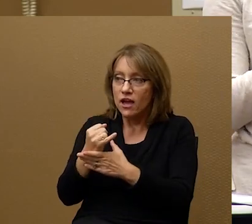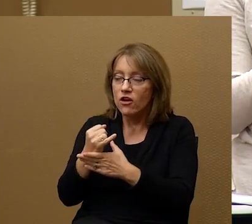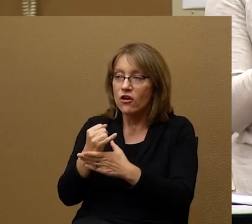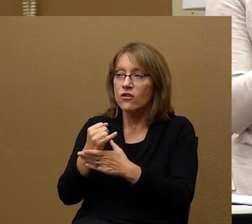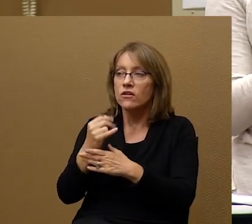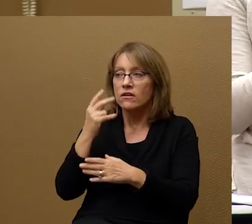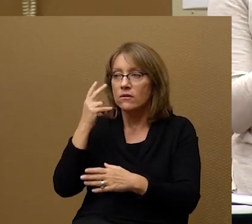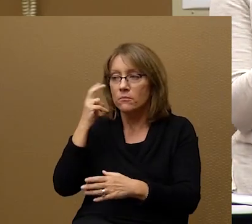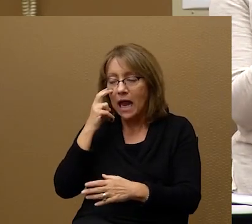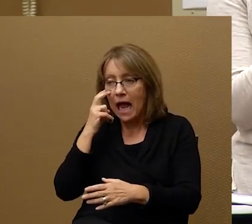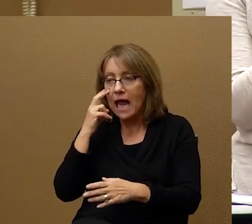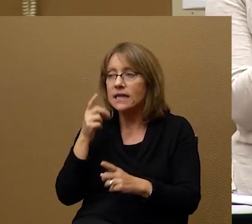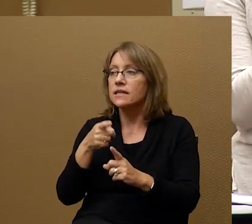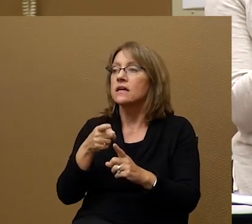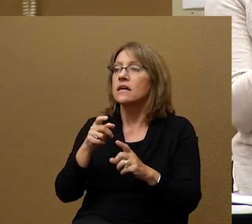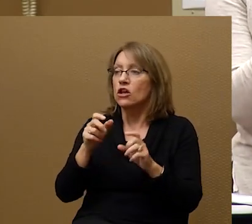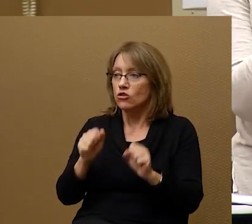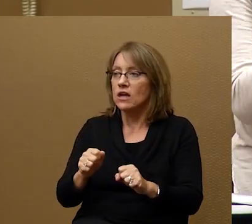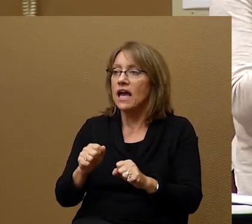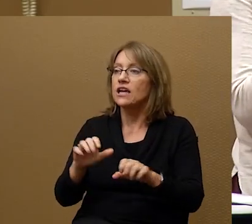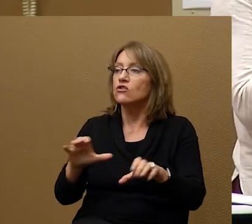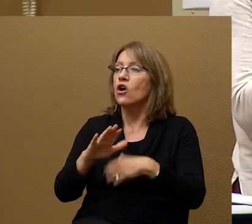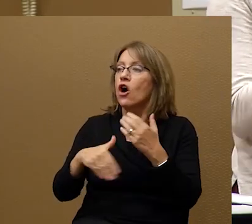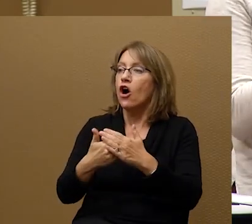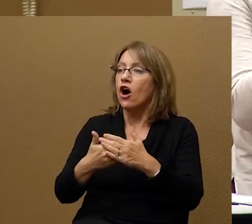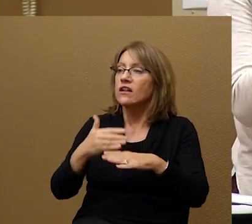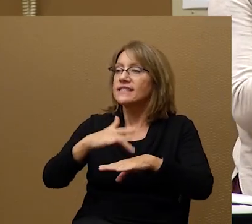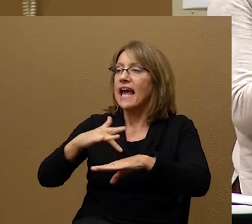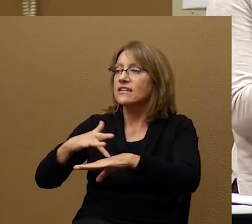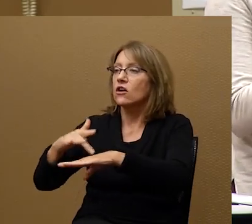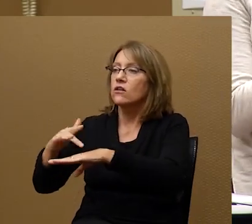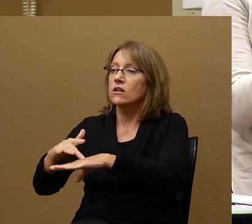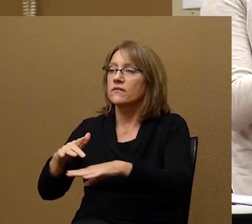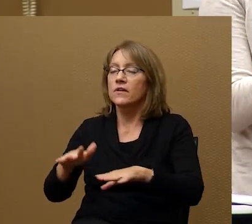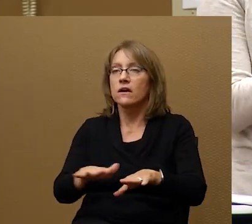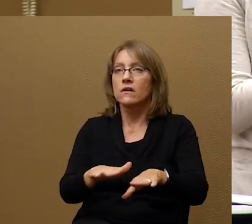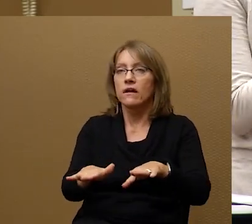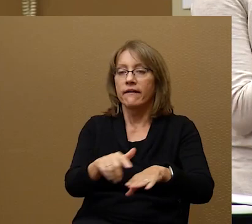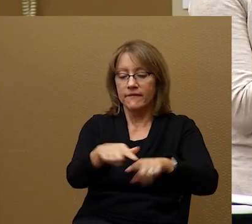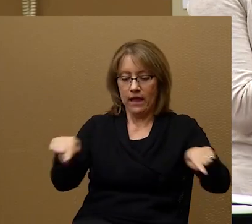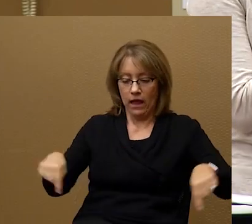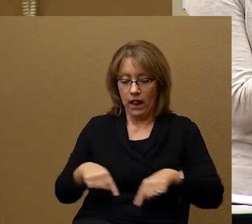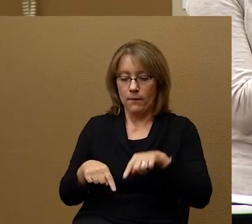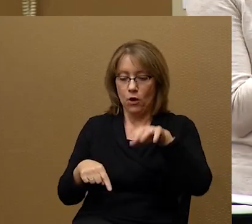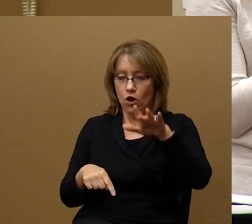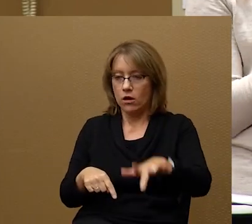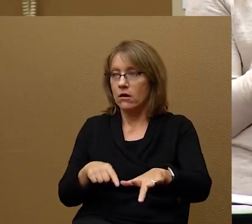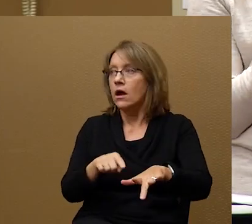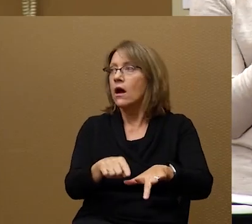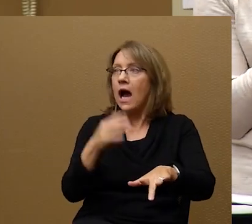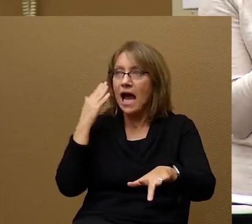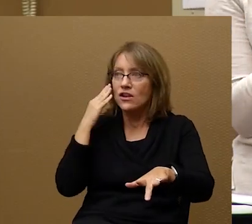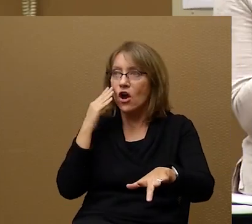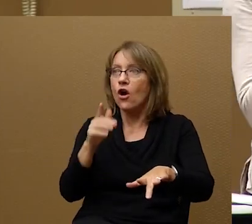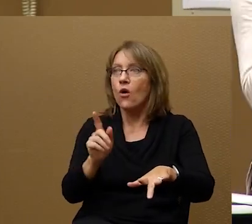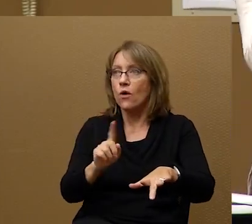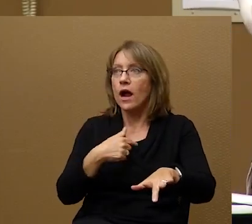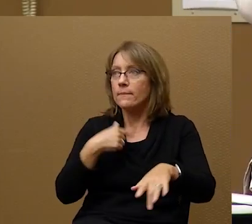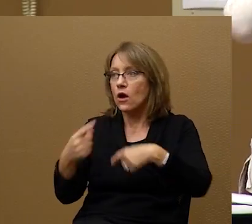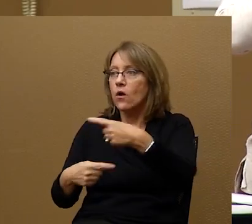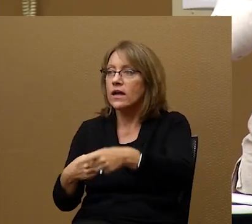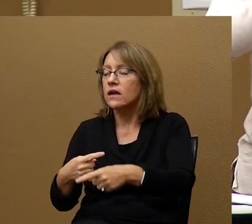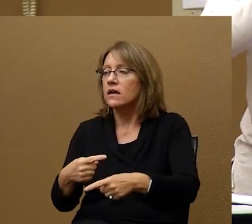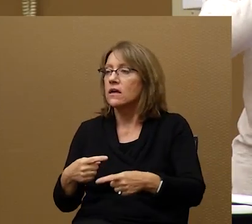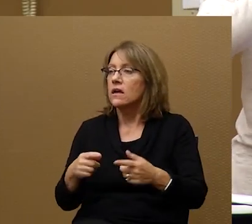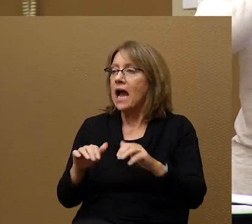learn that if I feel this, I know I'm supposed to be in this place at this time. How do they manipulate it? Do they